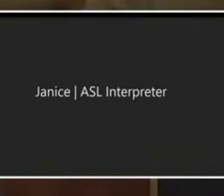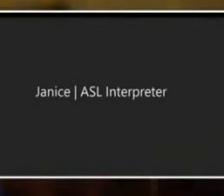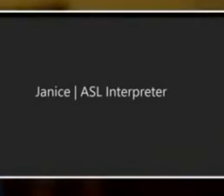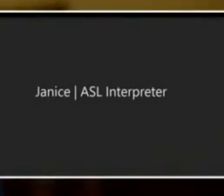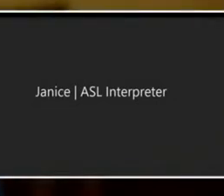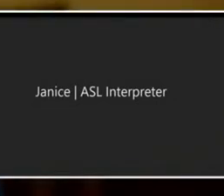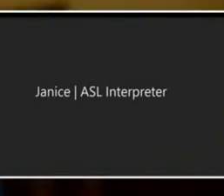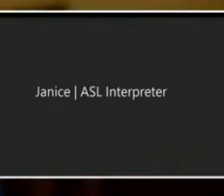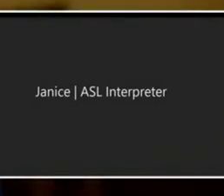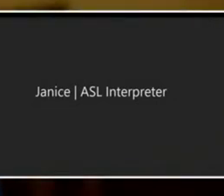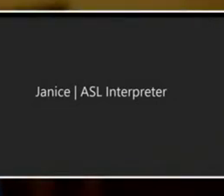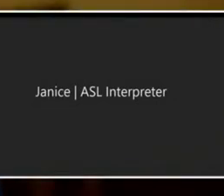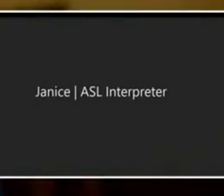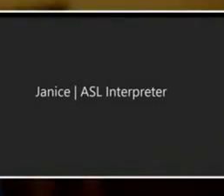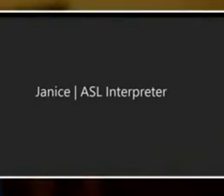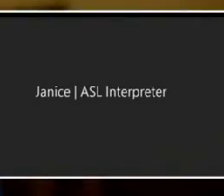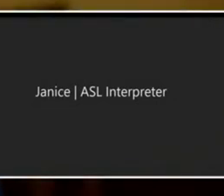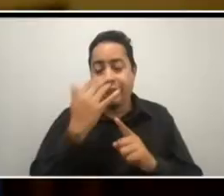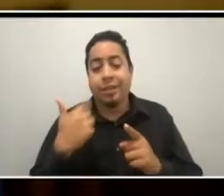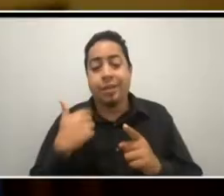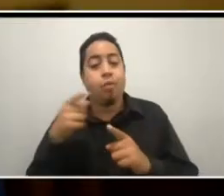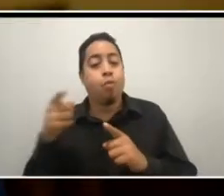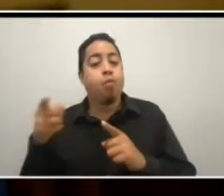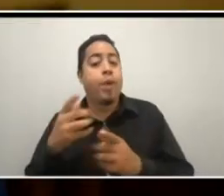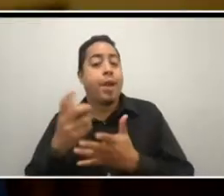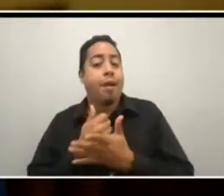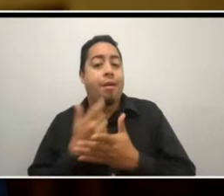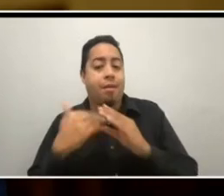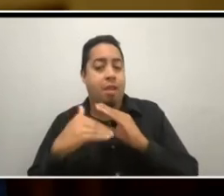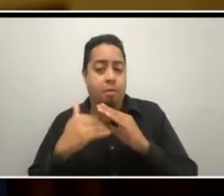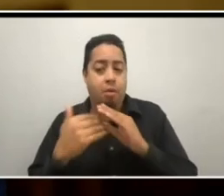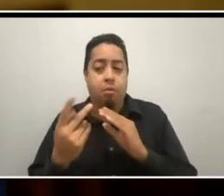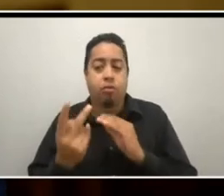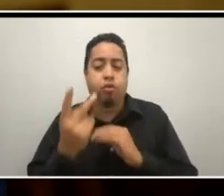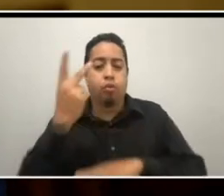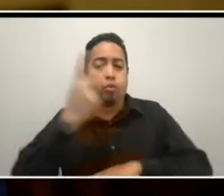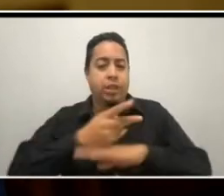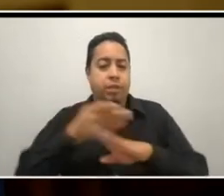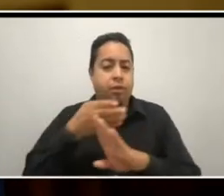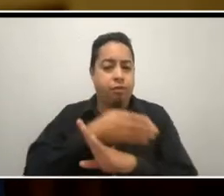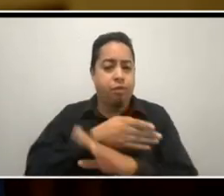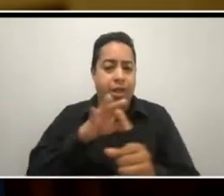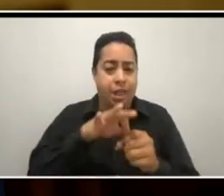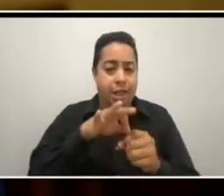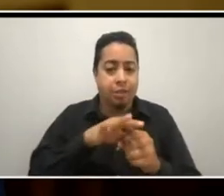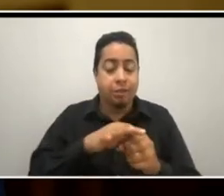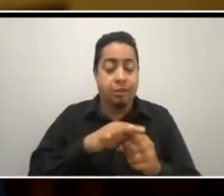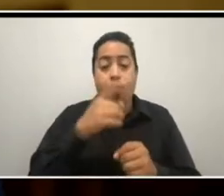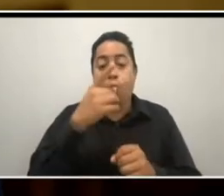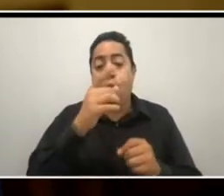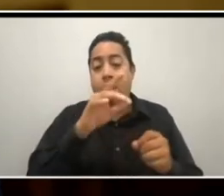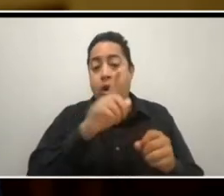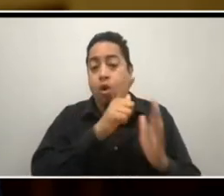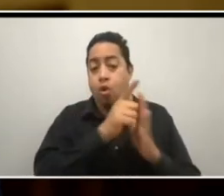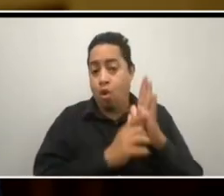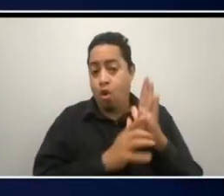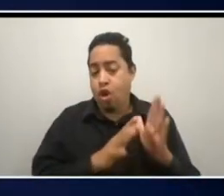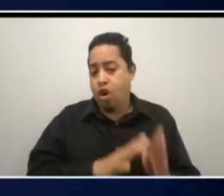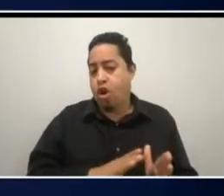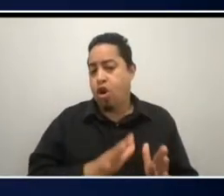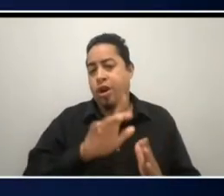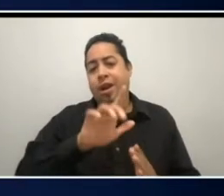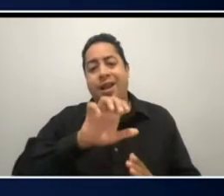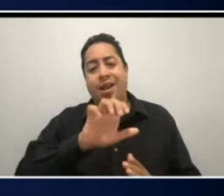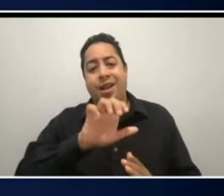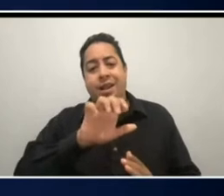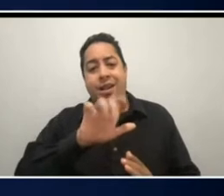has obtained an email from just 2 days after the election in which a Trump campaign lawyer named Cleta Mitchell asked another Trump lawyer,